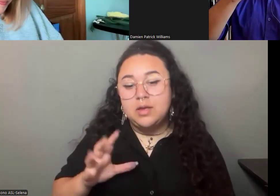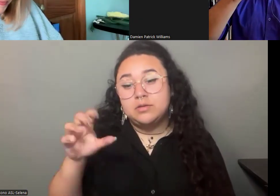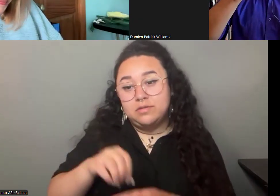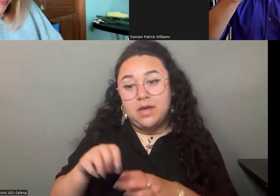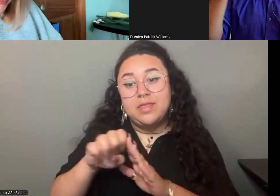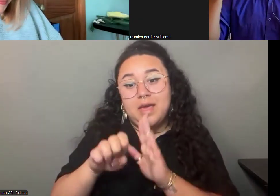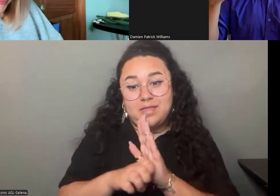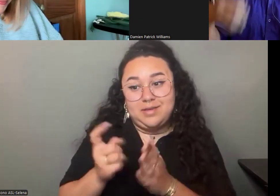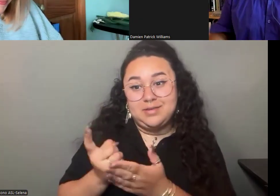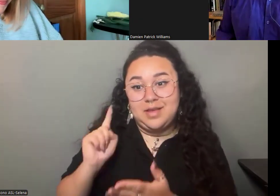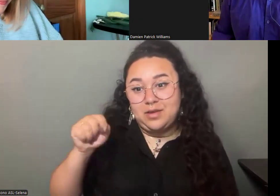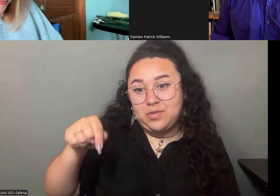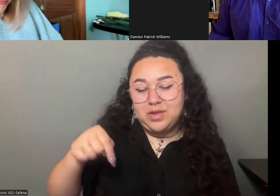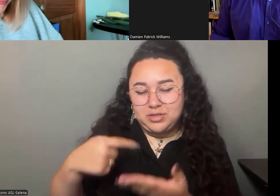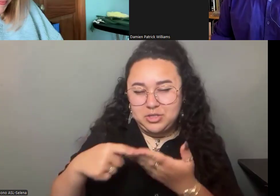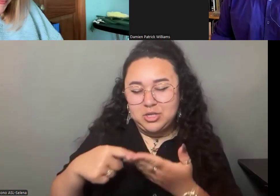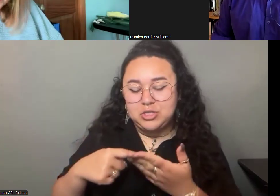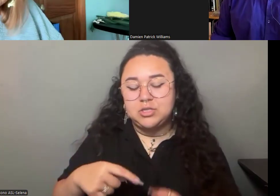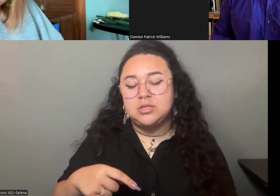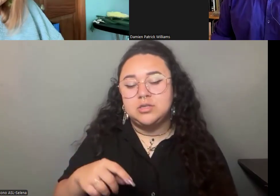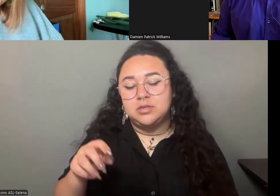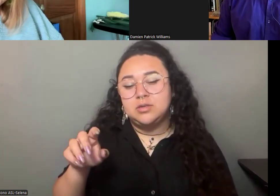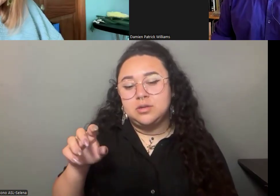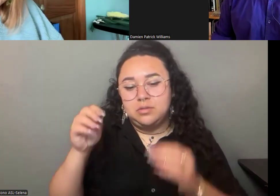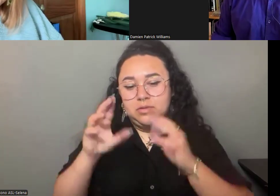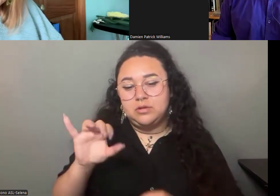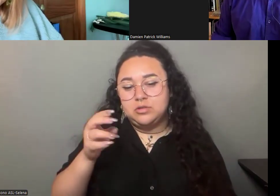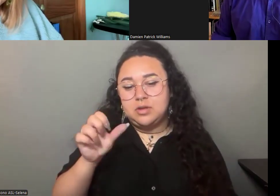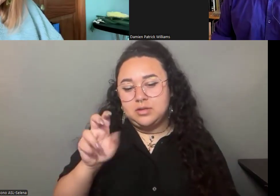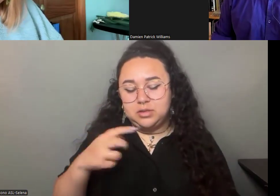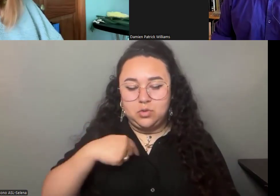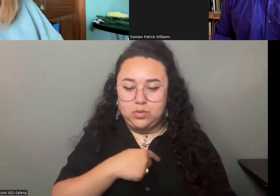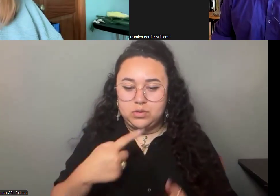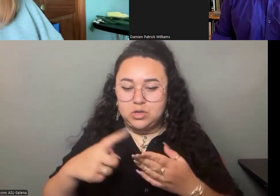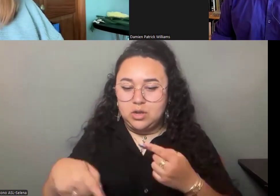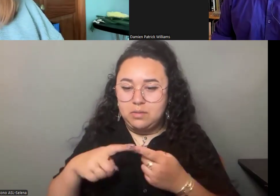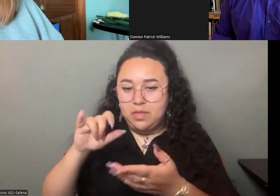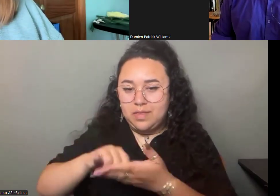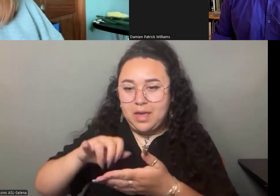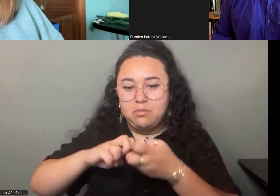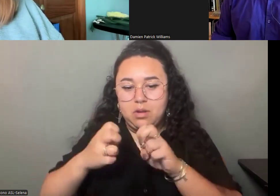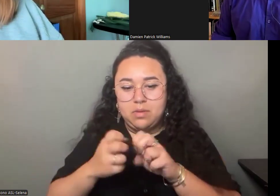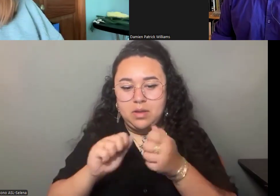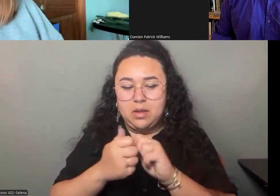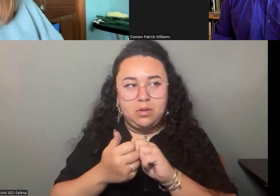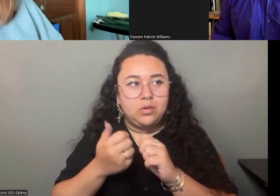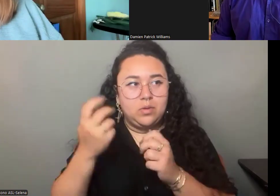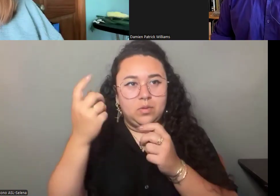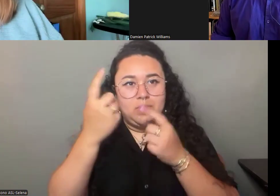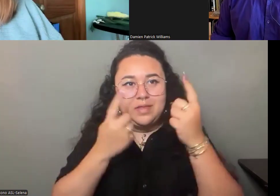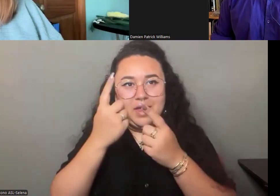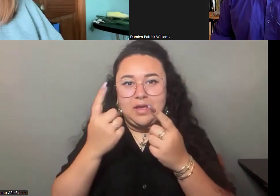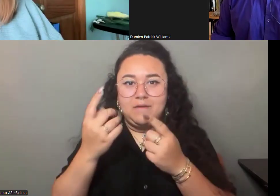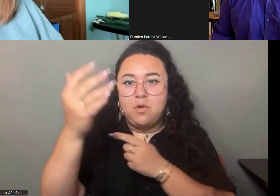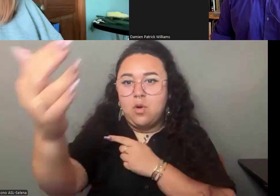And he and I were talking about this exact problem and ways to think forward on that because